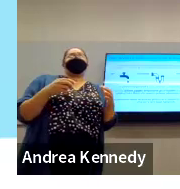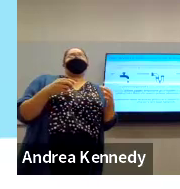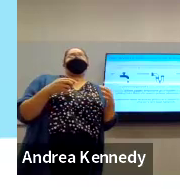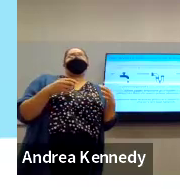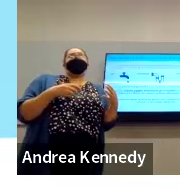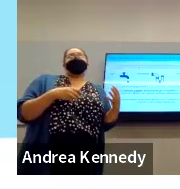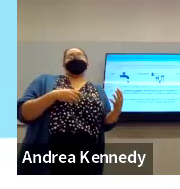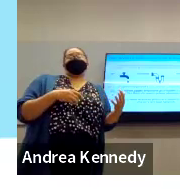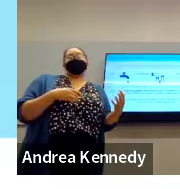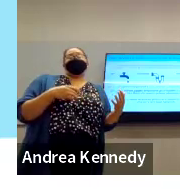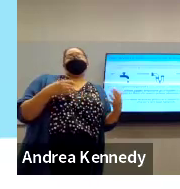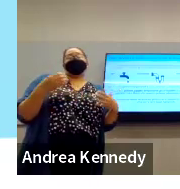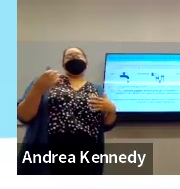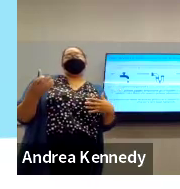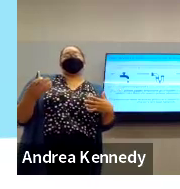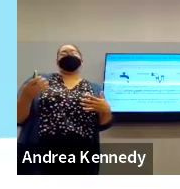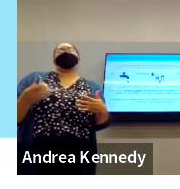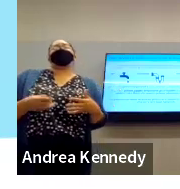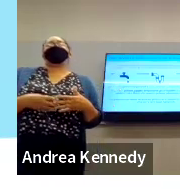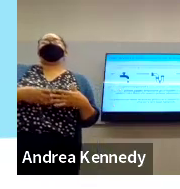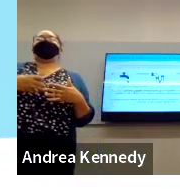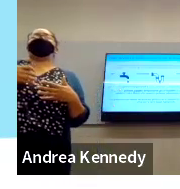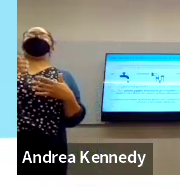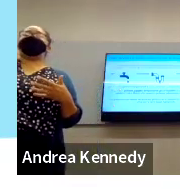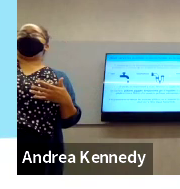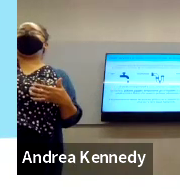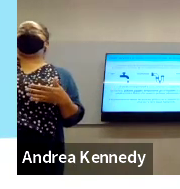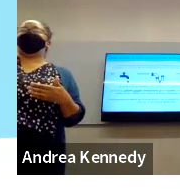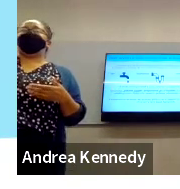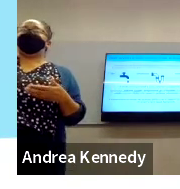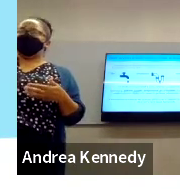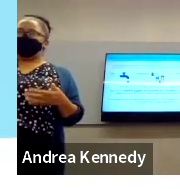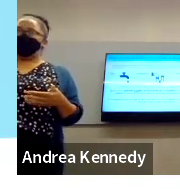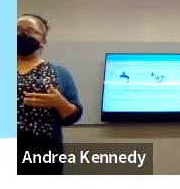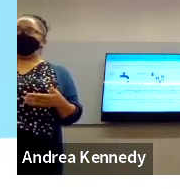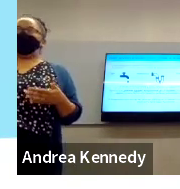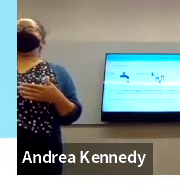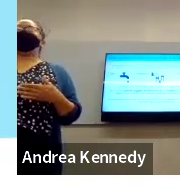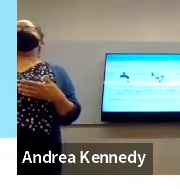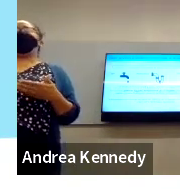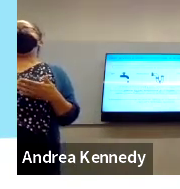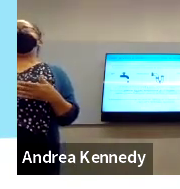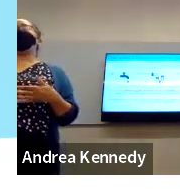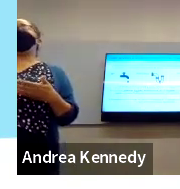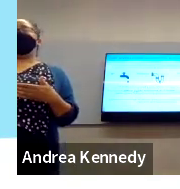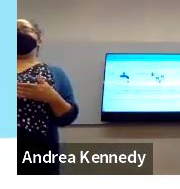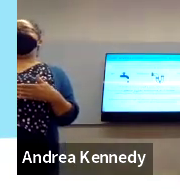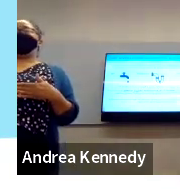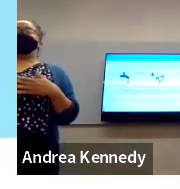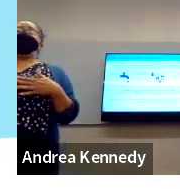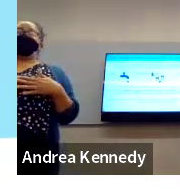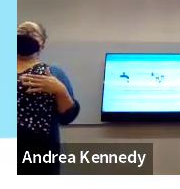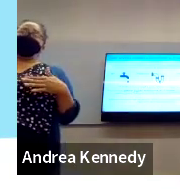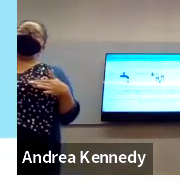And then what the city and the landlord are gonna do is present to you the information and you have a chance to review